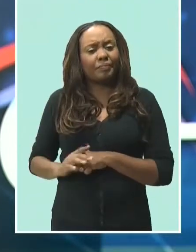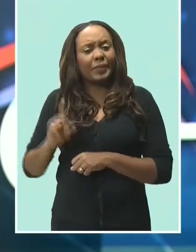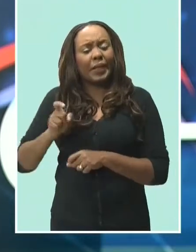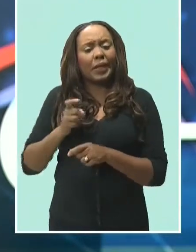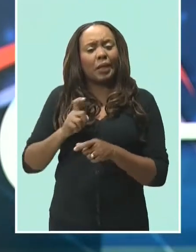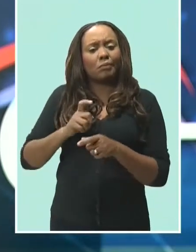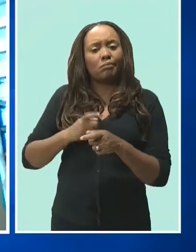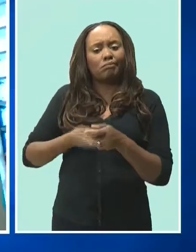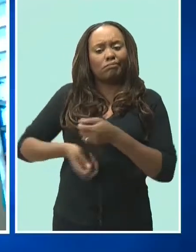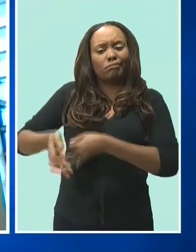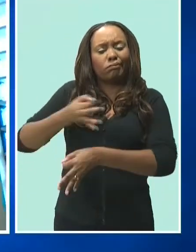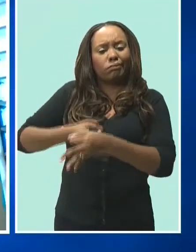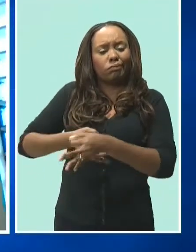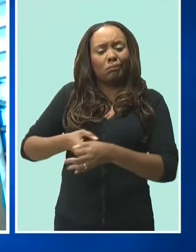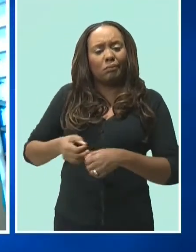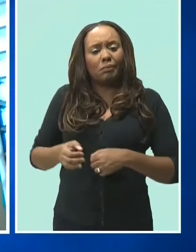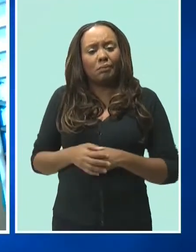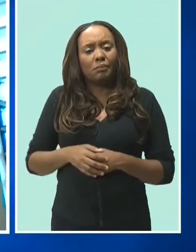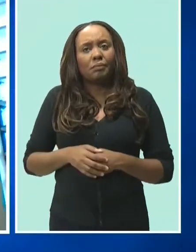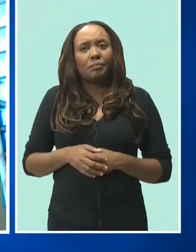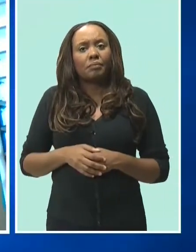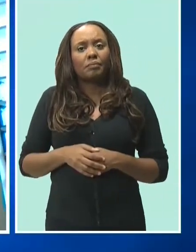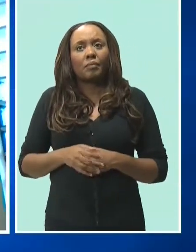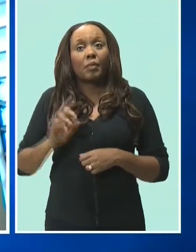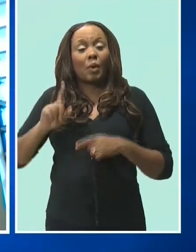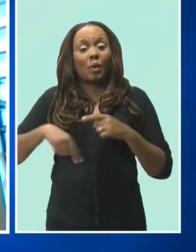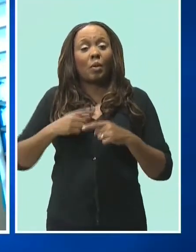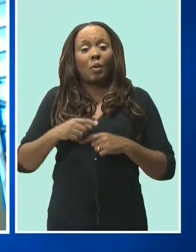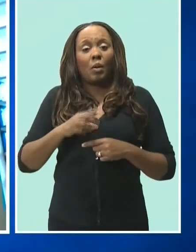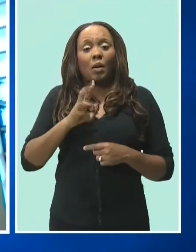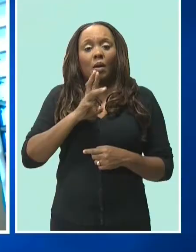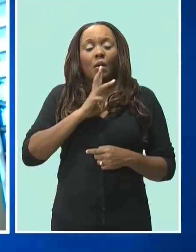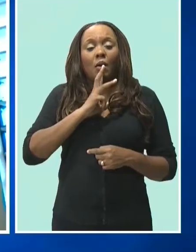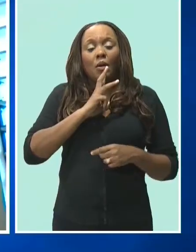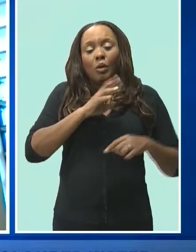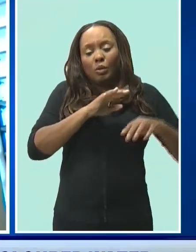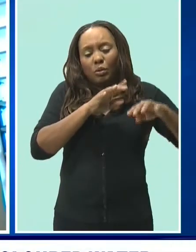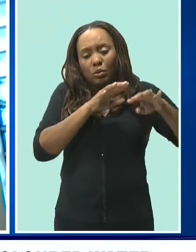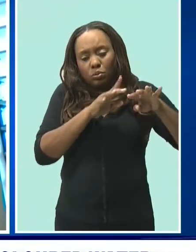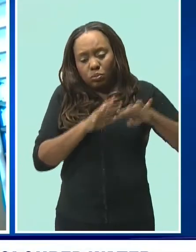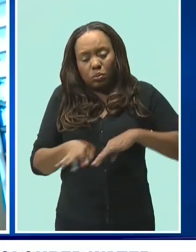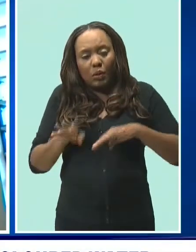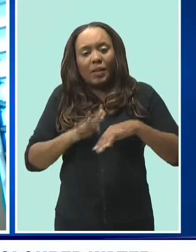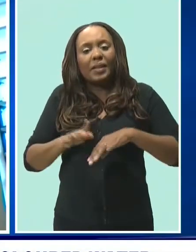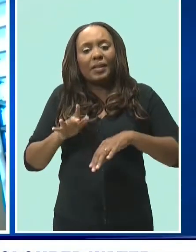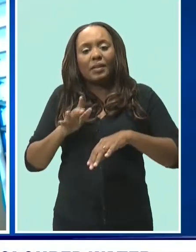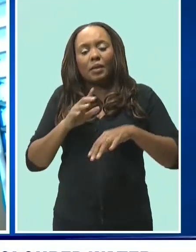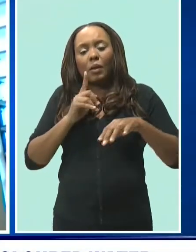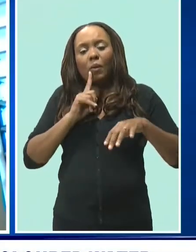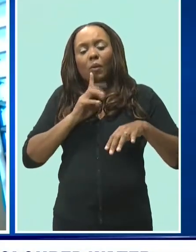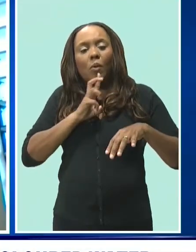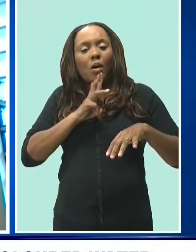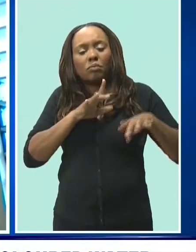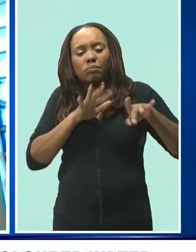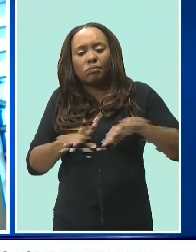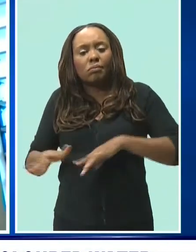Barbados. When the water flows through it, it is touching the concrete and not the pipe. As you may